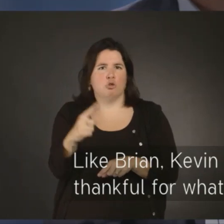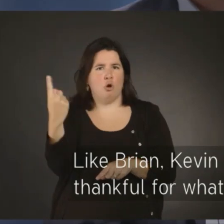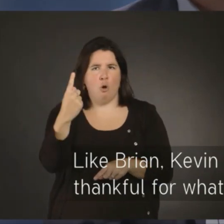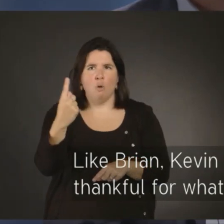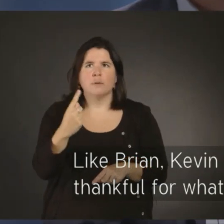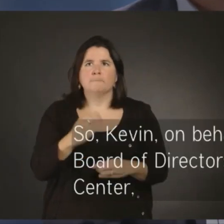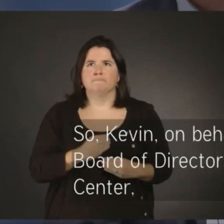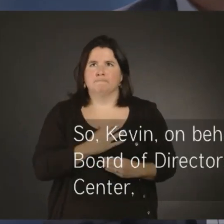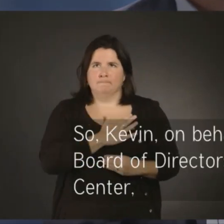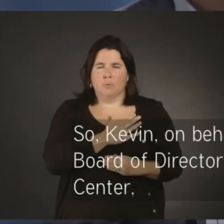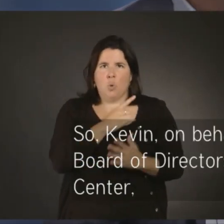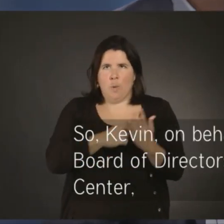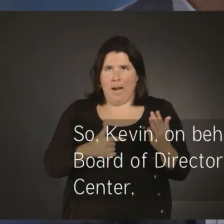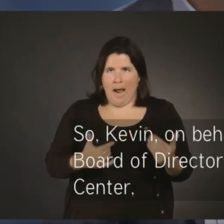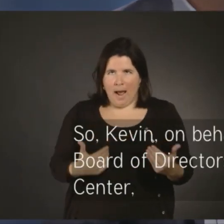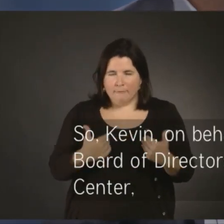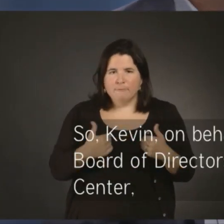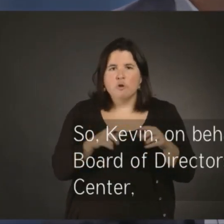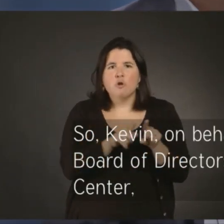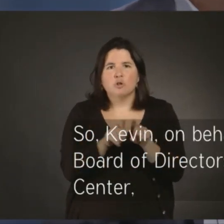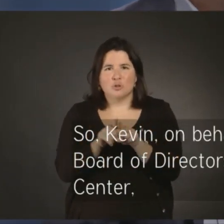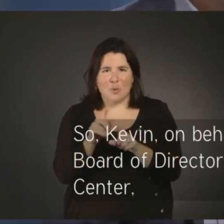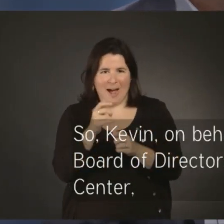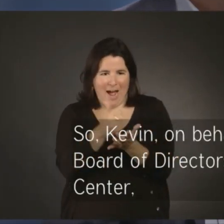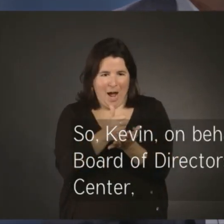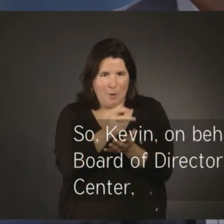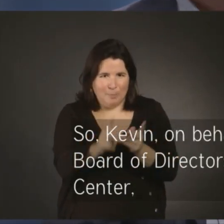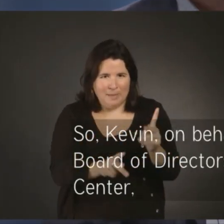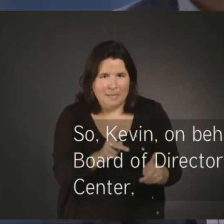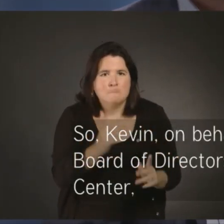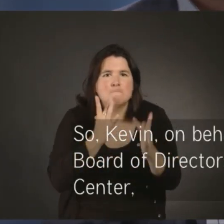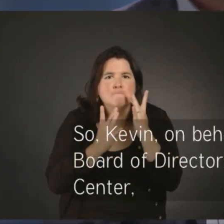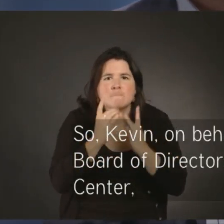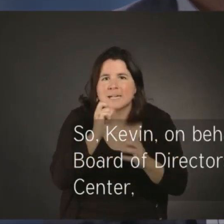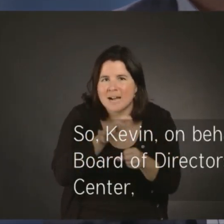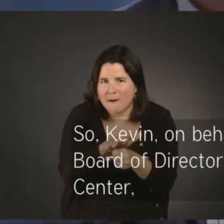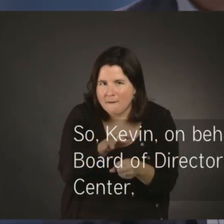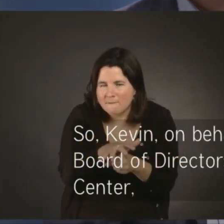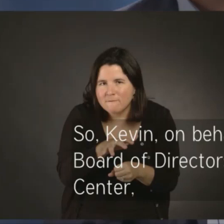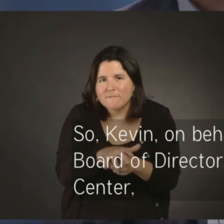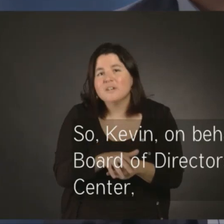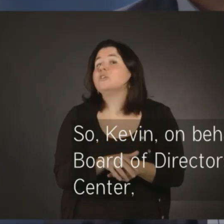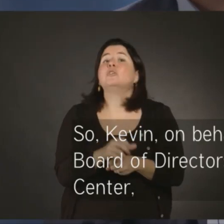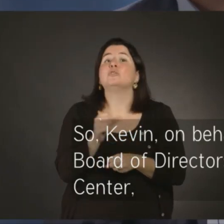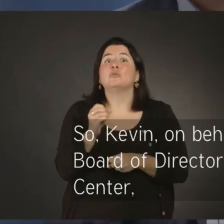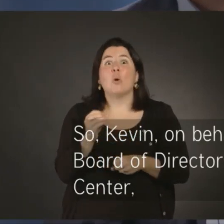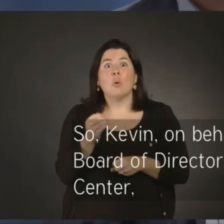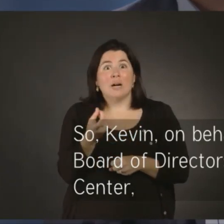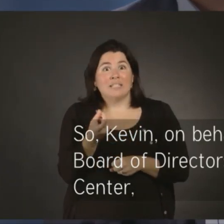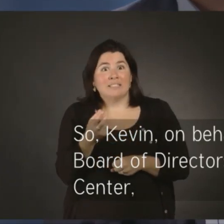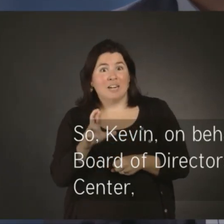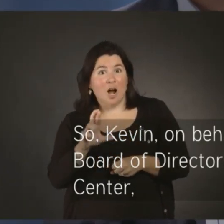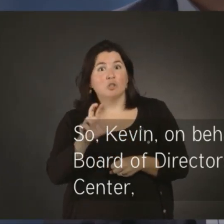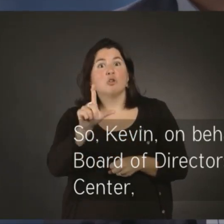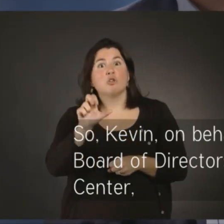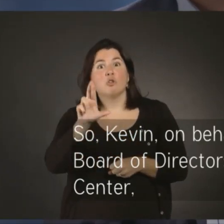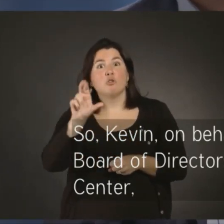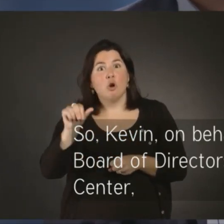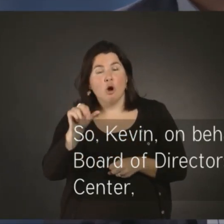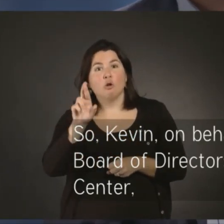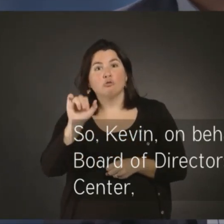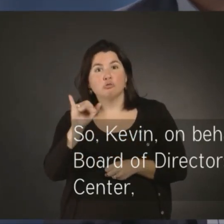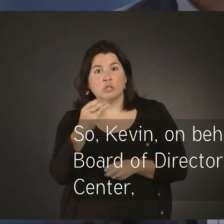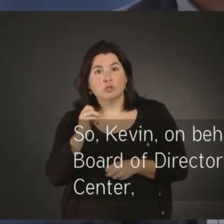fortunate. So Kevin, on behalf of Doctors and Laura Richard Kretschmer, the Board of